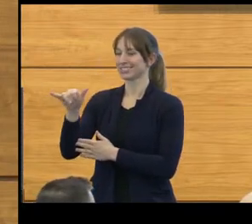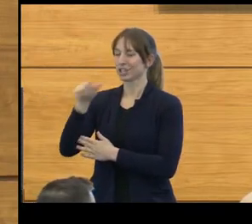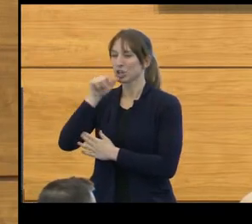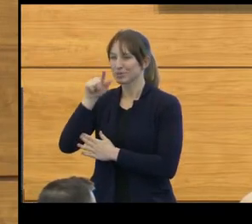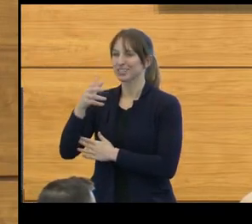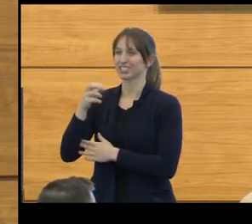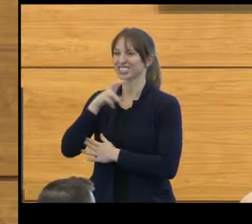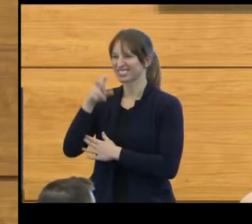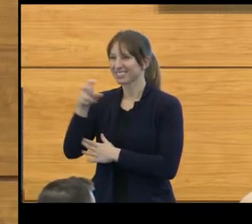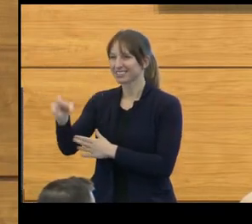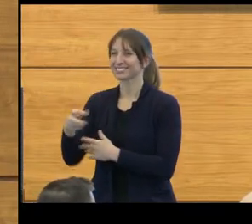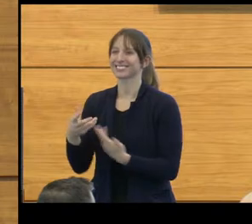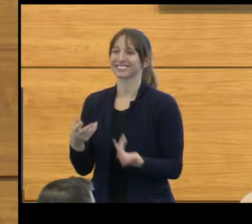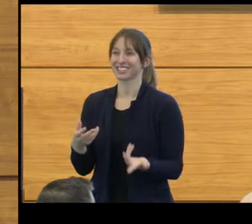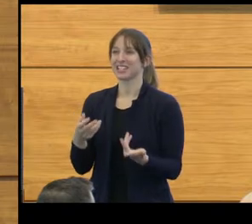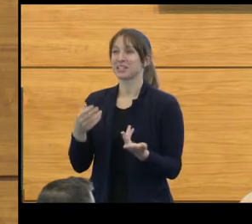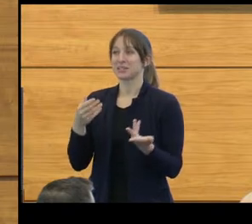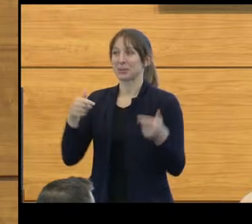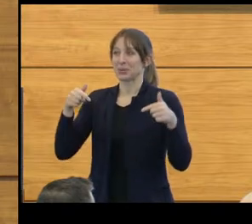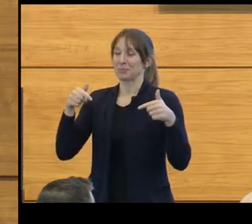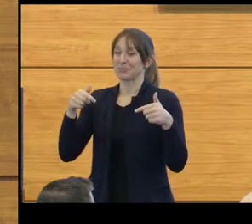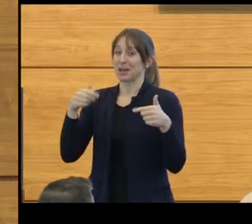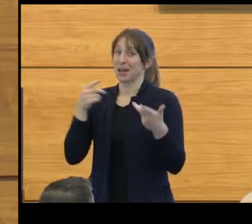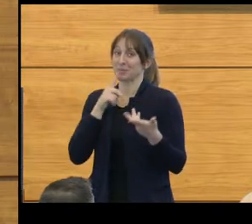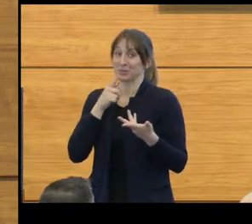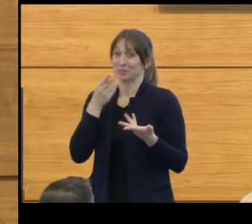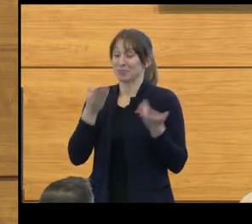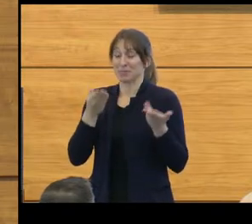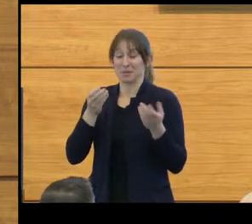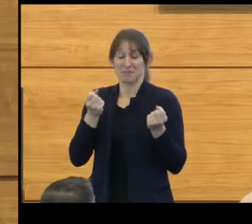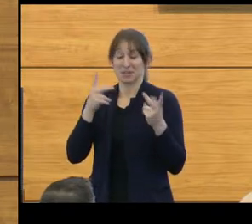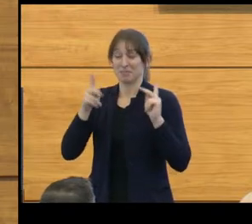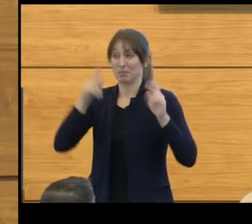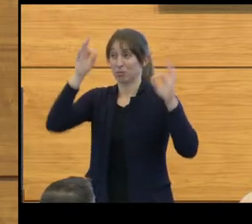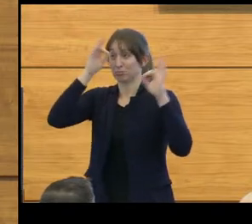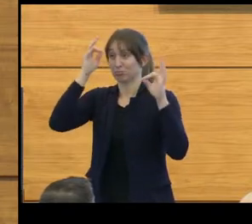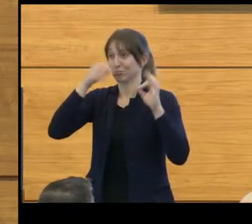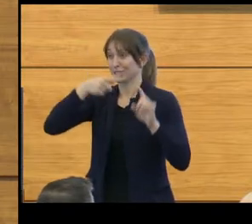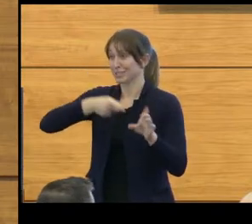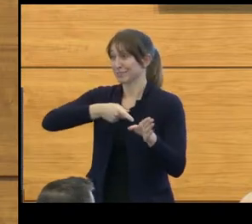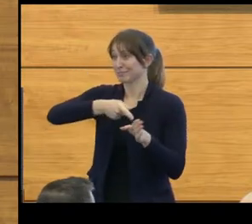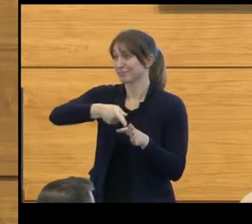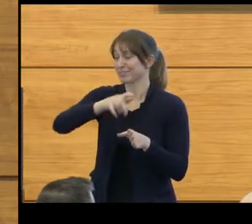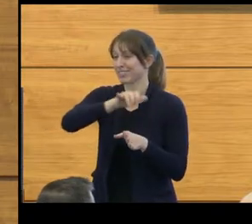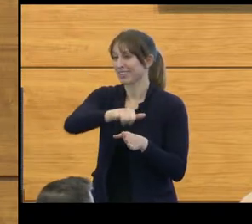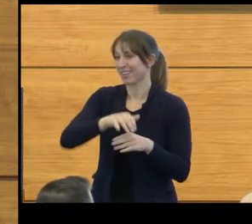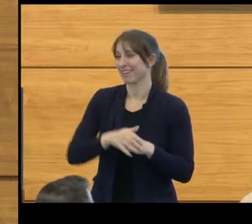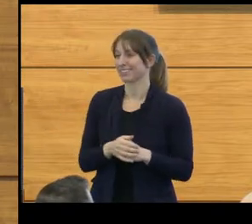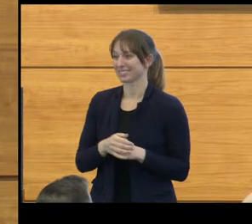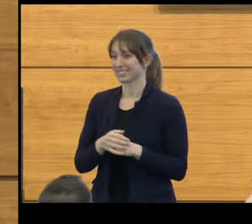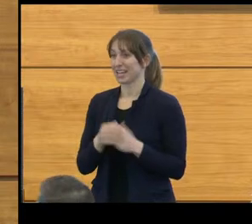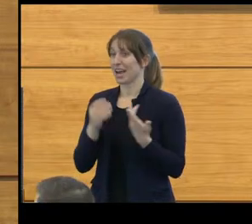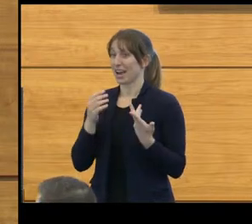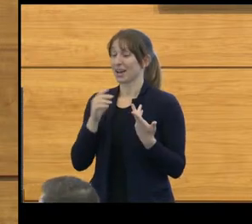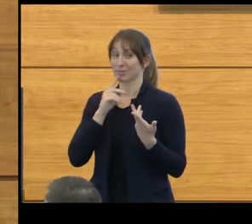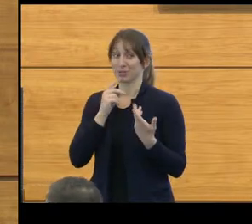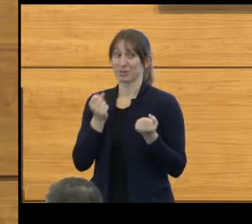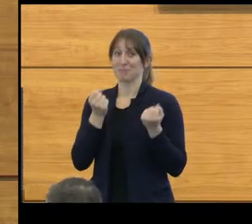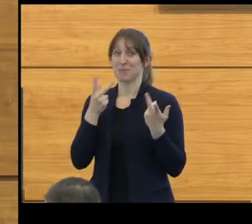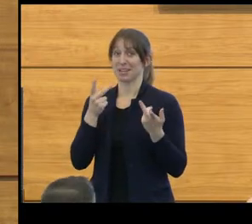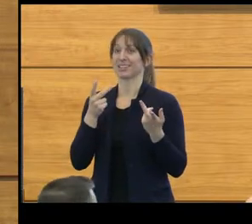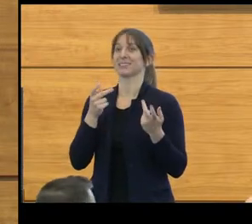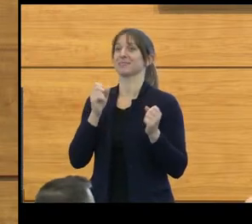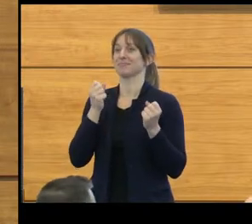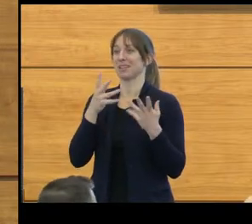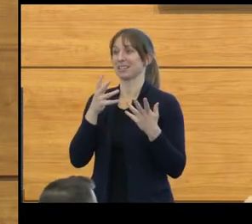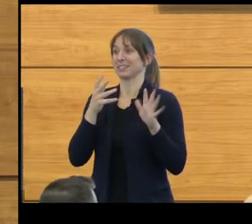probably know that that's what he specialized in. And I was excited about the acquisition of a huge number of snakes this year. I'm